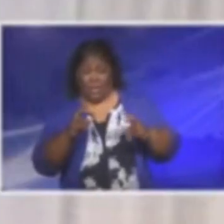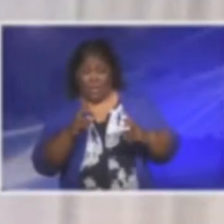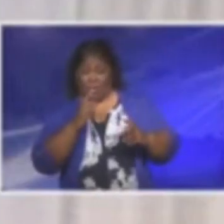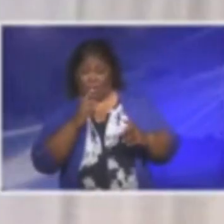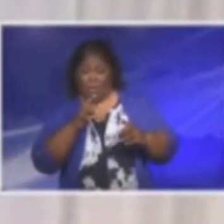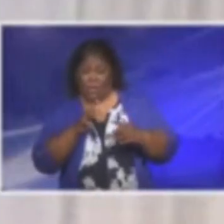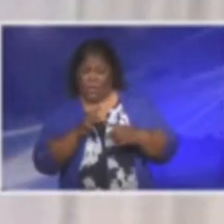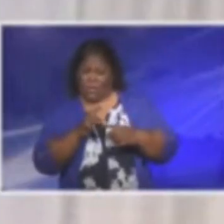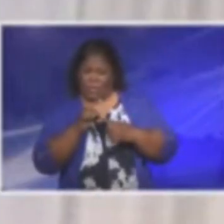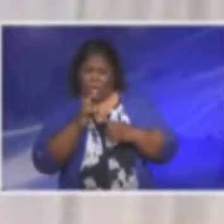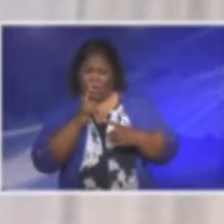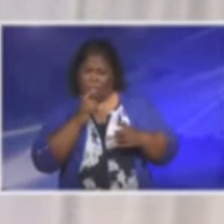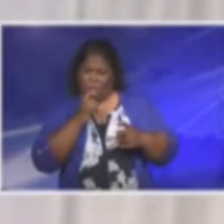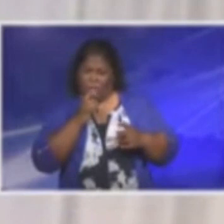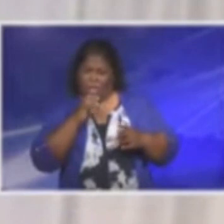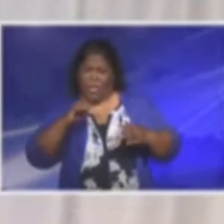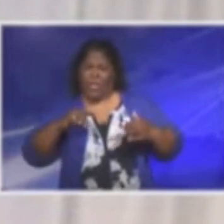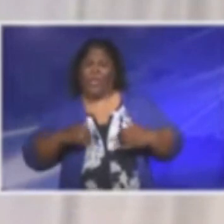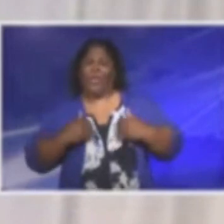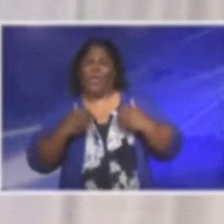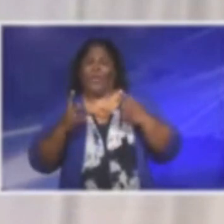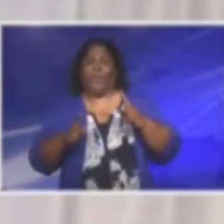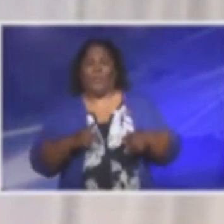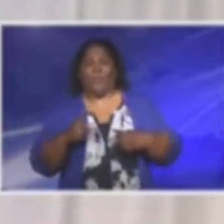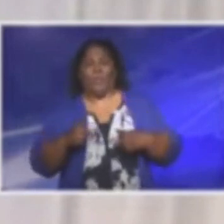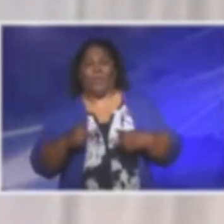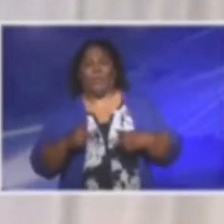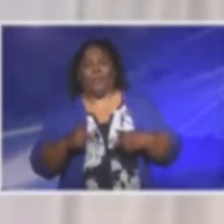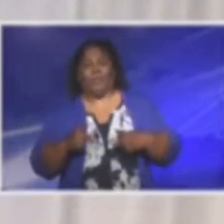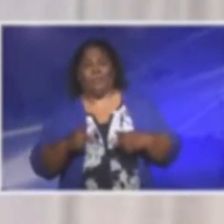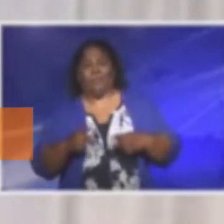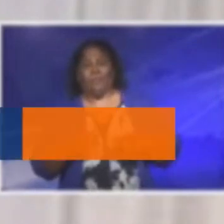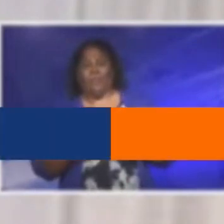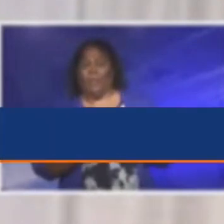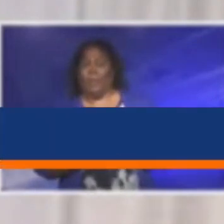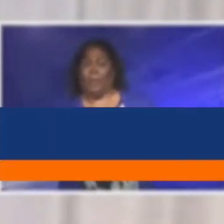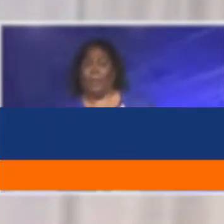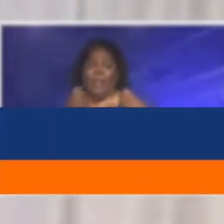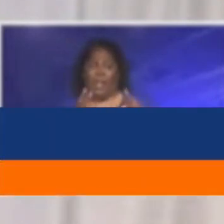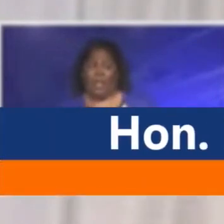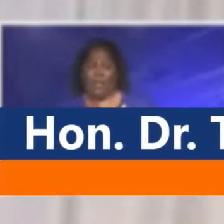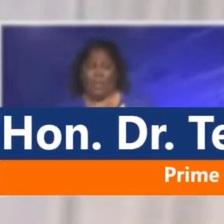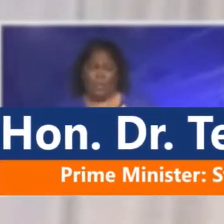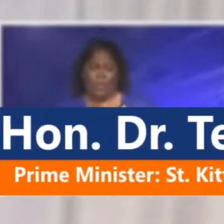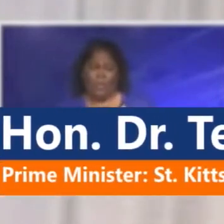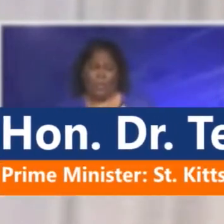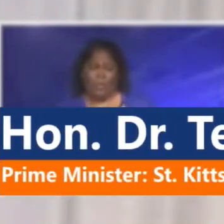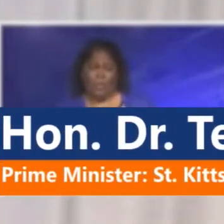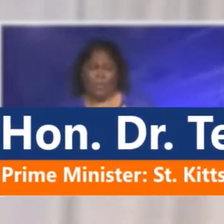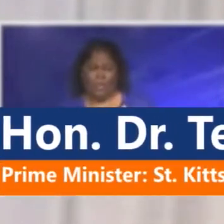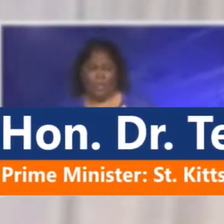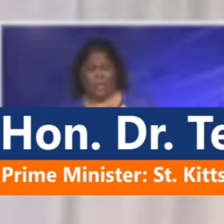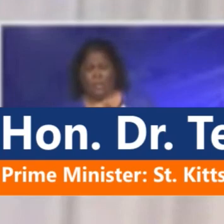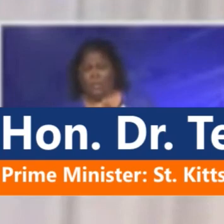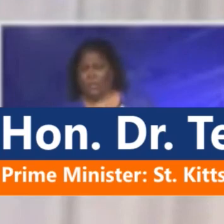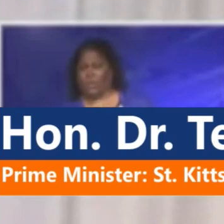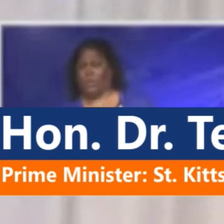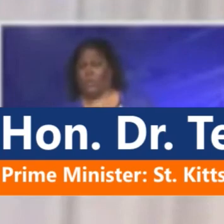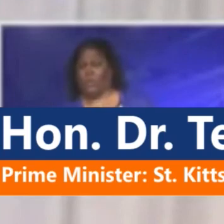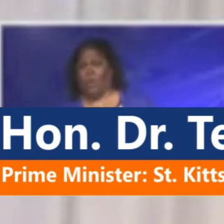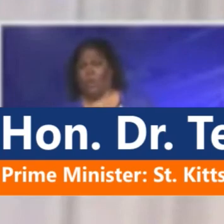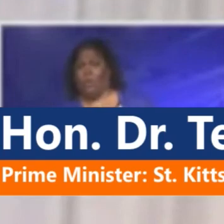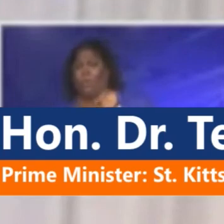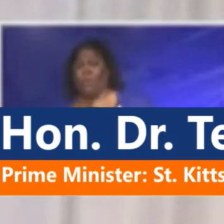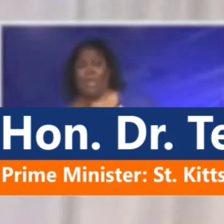At the outset, it is clear that much work has been done to document the risk factors, the characteristics